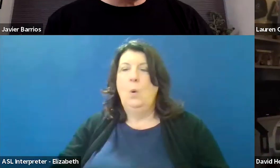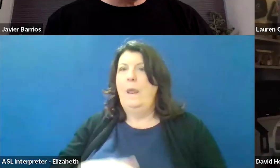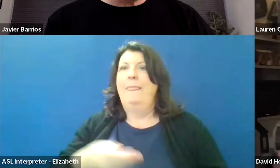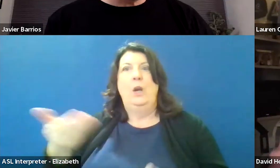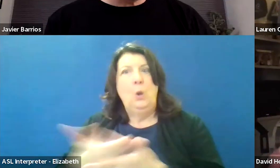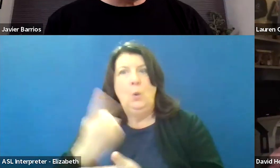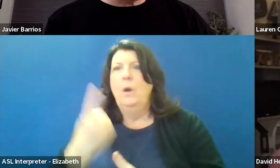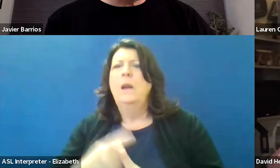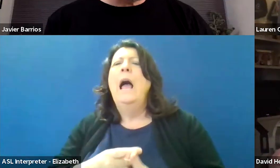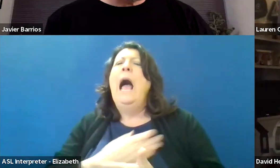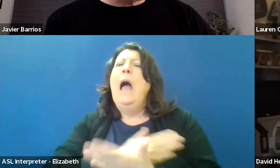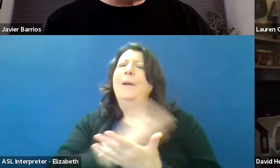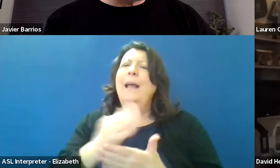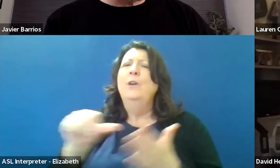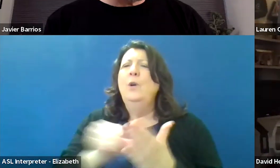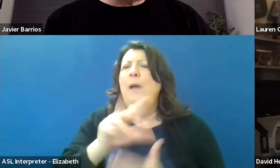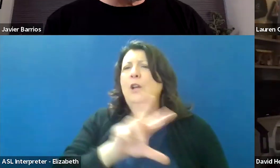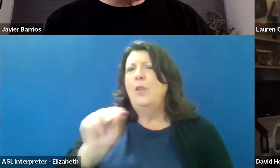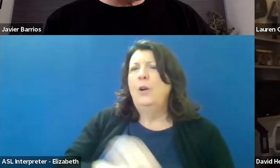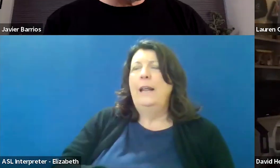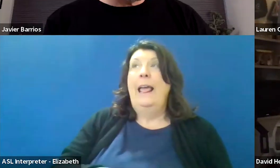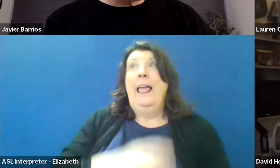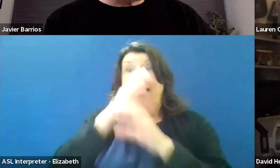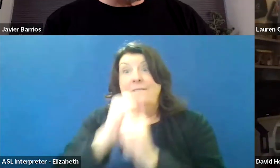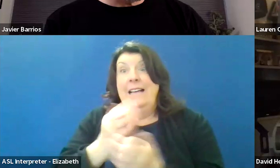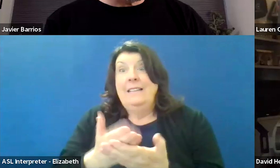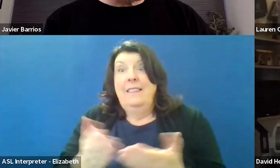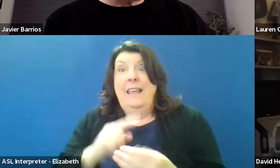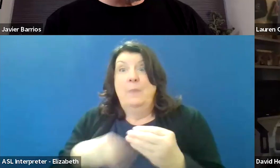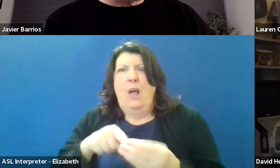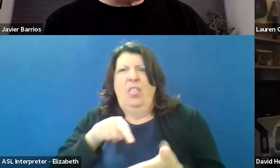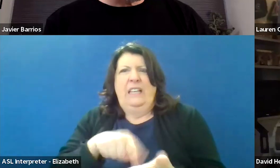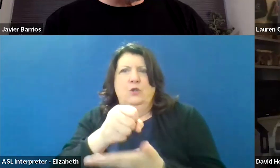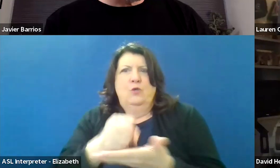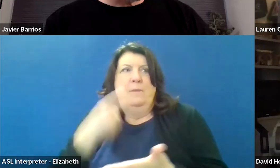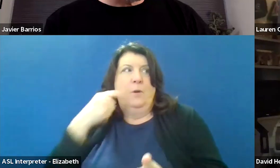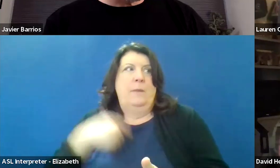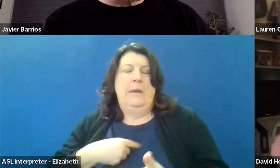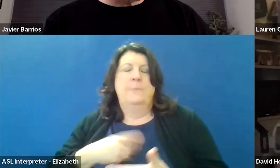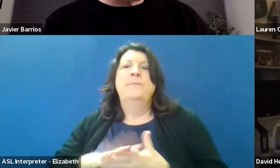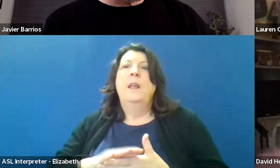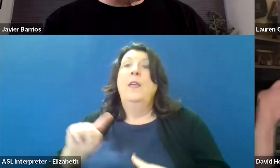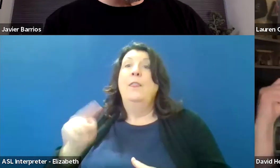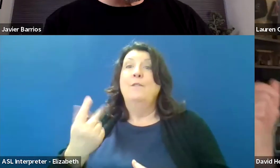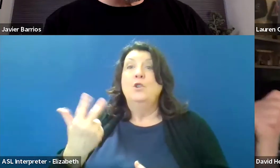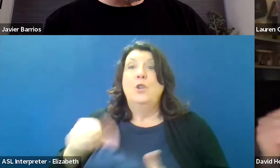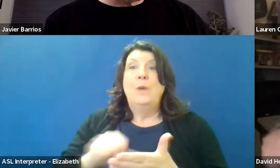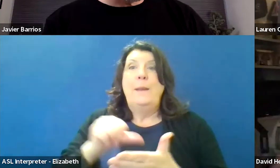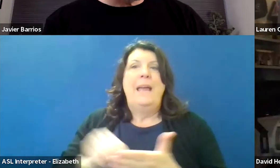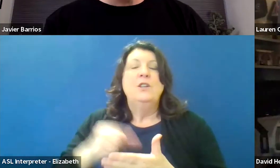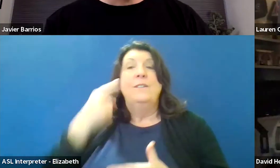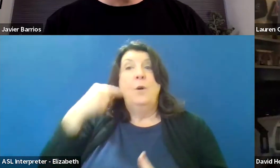30. Like the fascinating thing about this one for me, I don't know for anybody else, but for me was the first 30 pages of this movie broke like